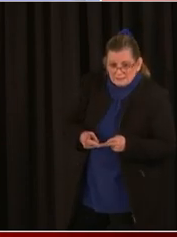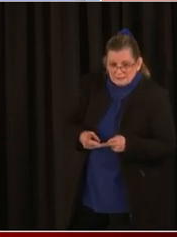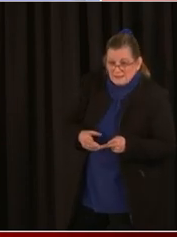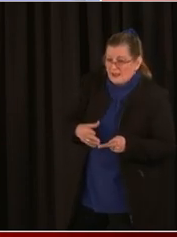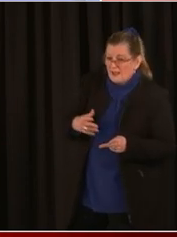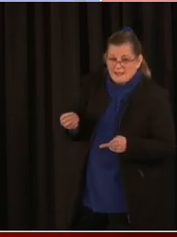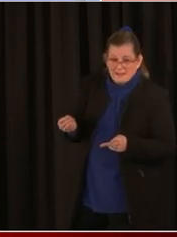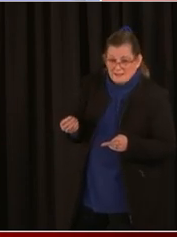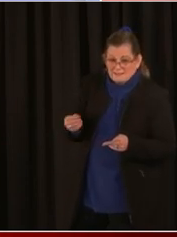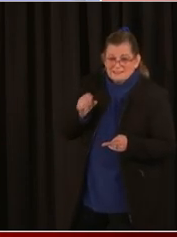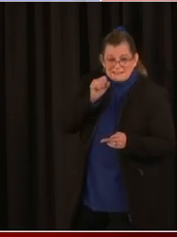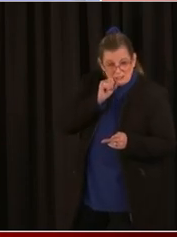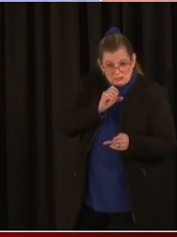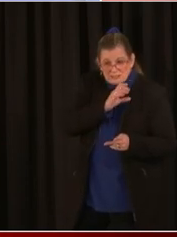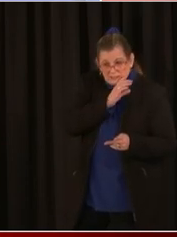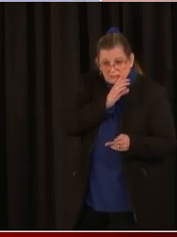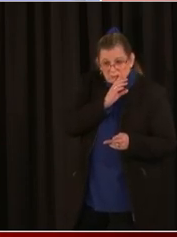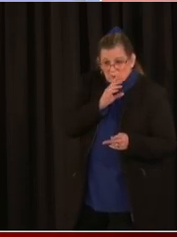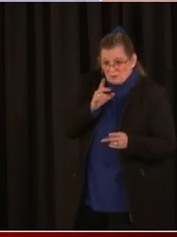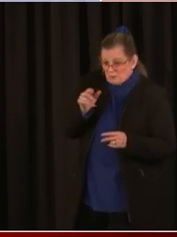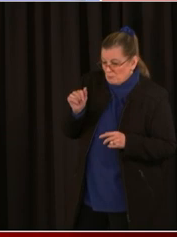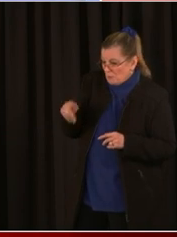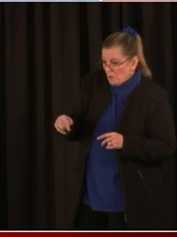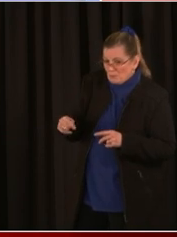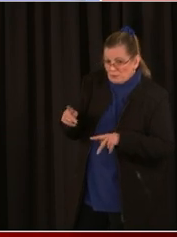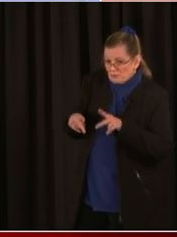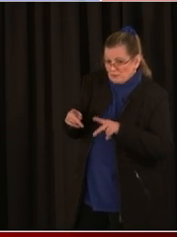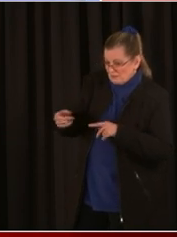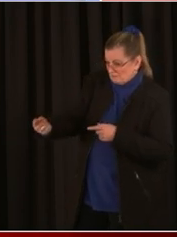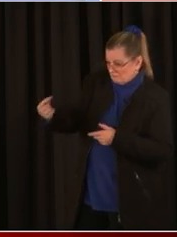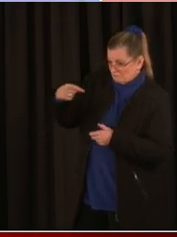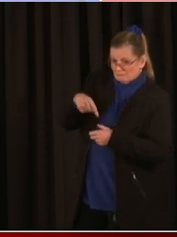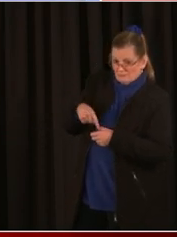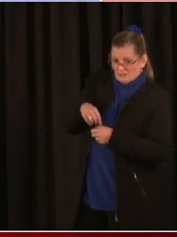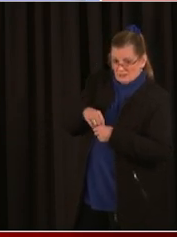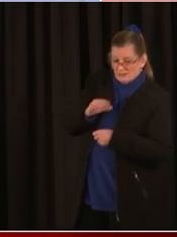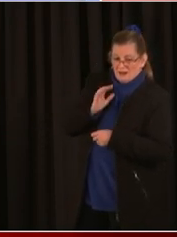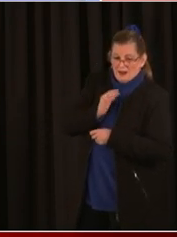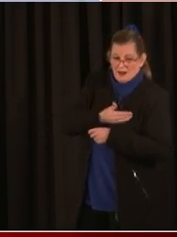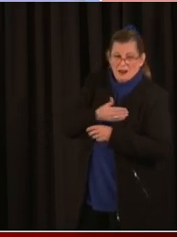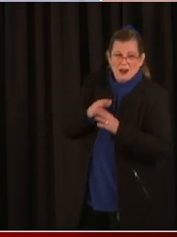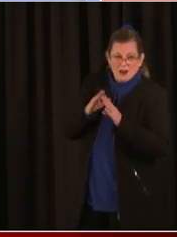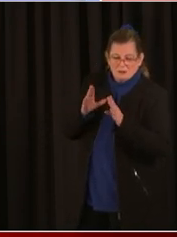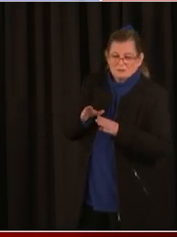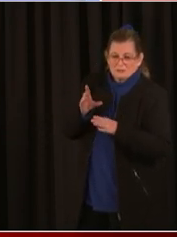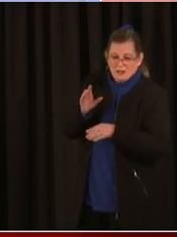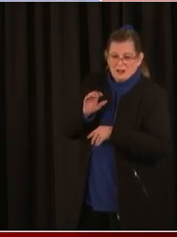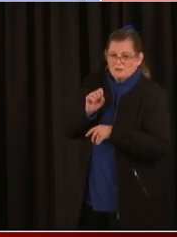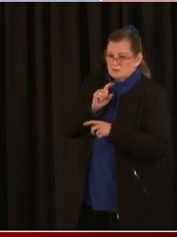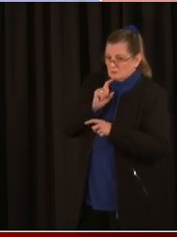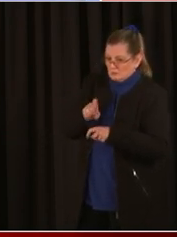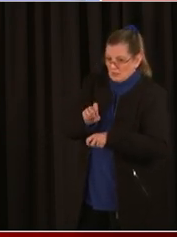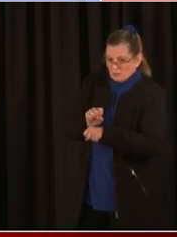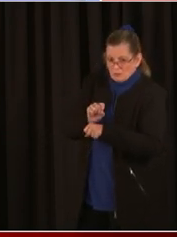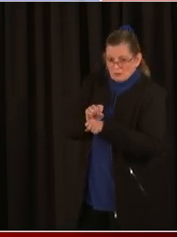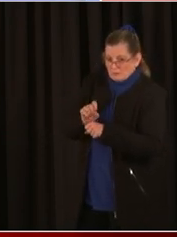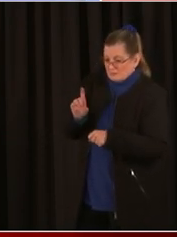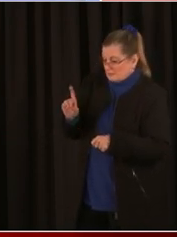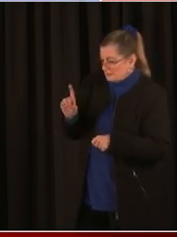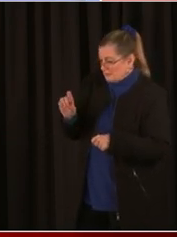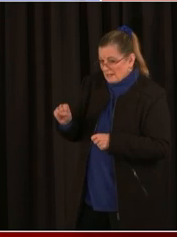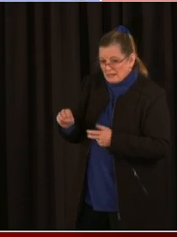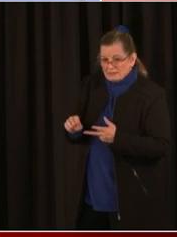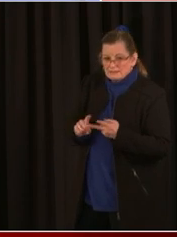apartment buildings that are part of the DC Housing Authority portfolio, that we are actually working with DDS